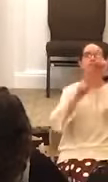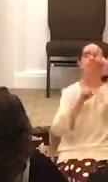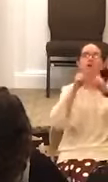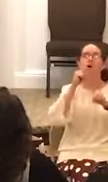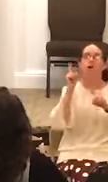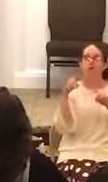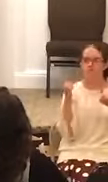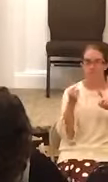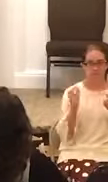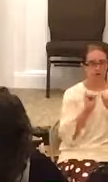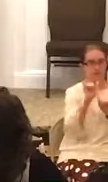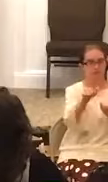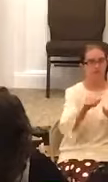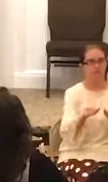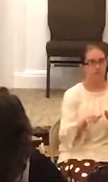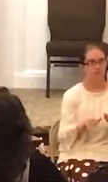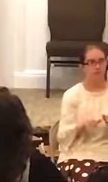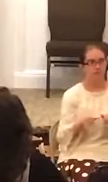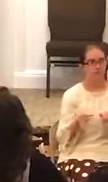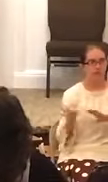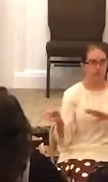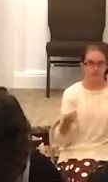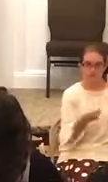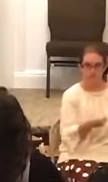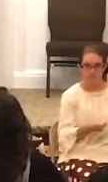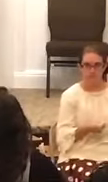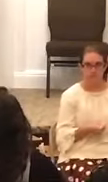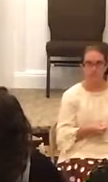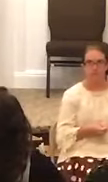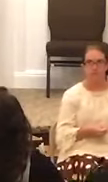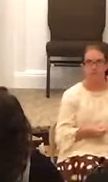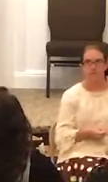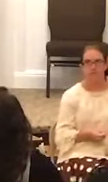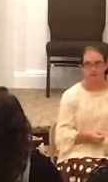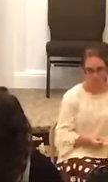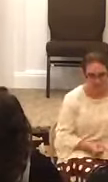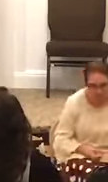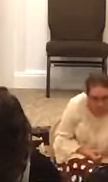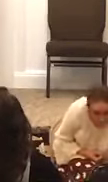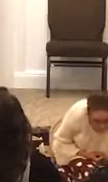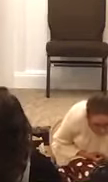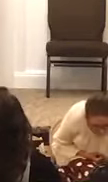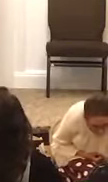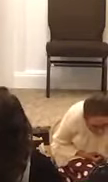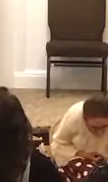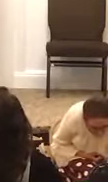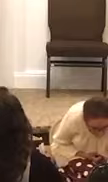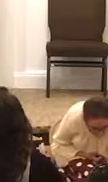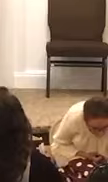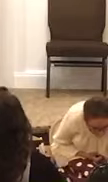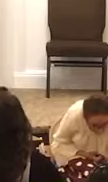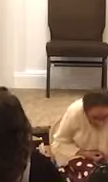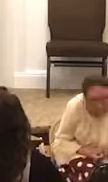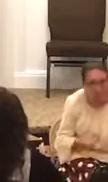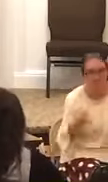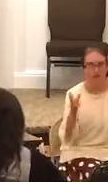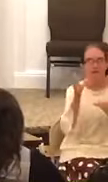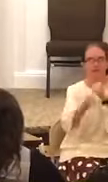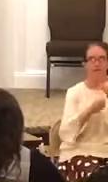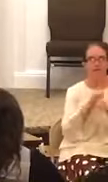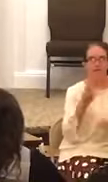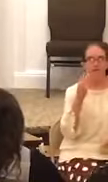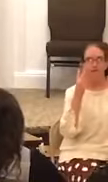them where to go, where to stay, and they stay there and they go there. Amen. That's, you know, I can't explain it. Several years ago, we